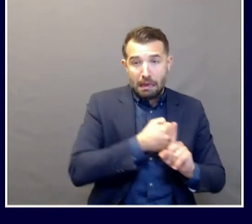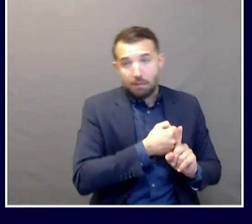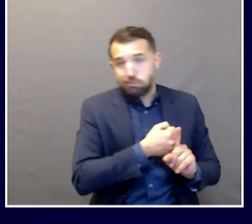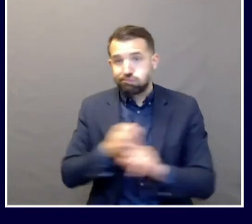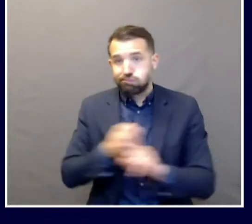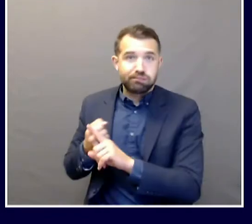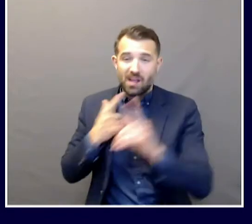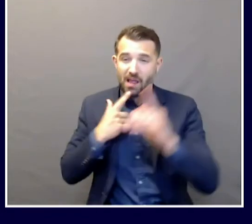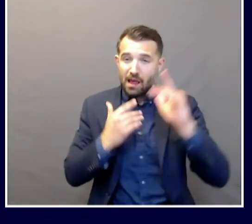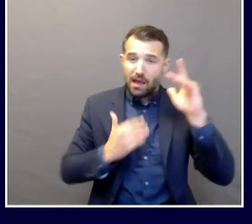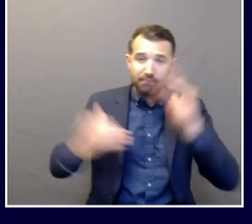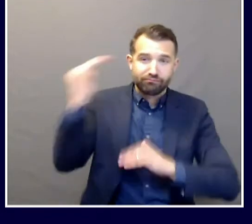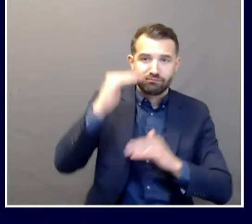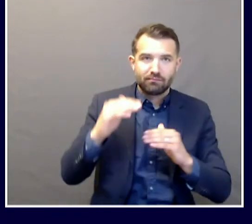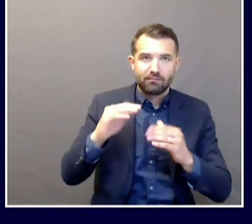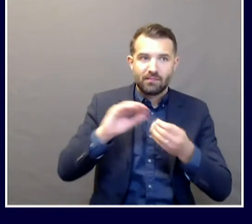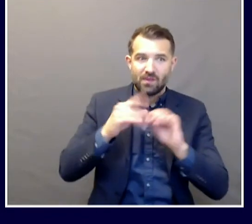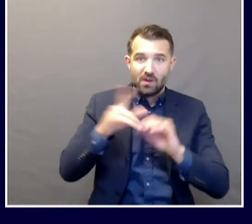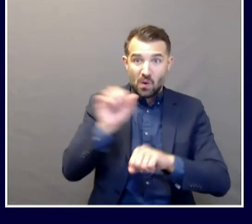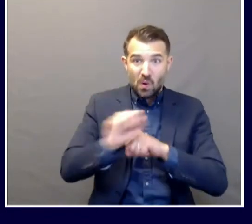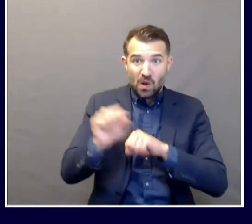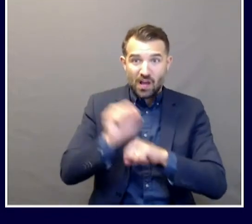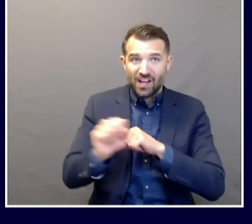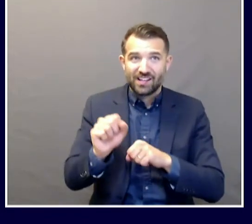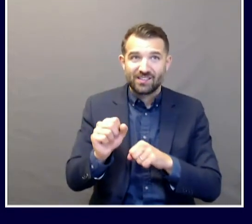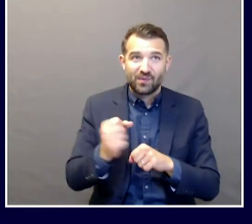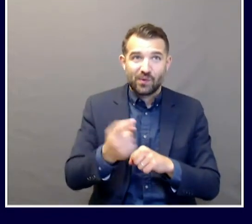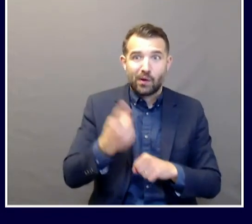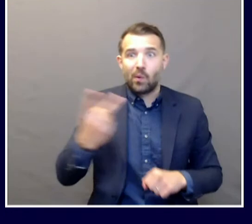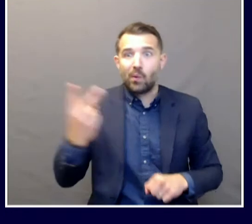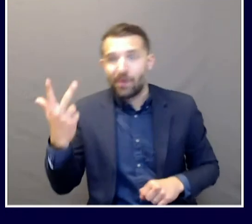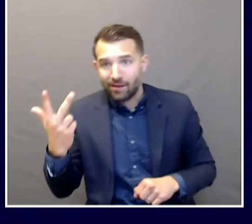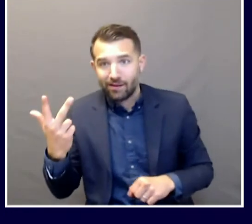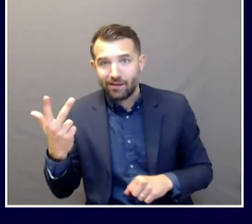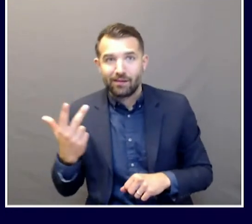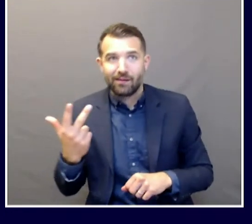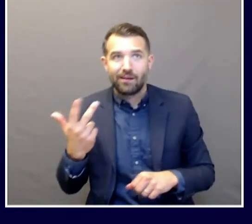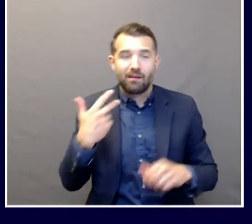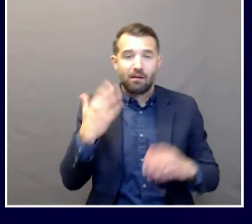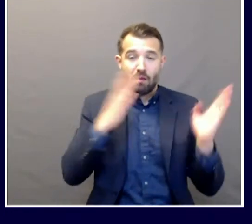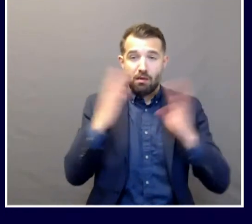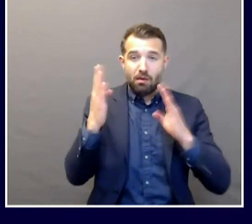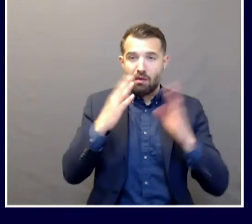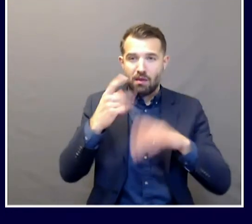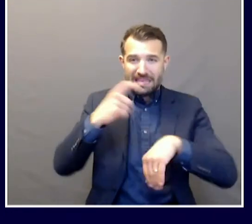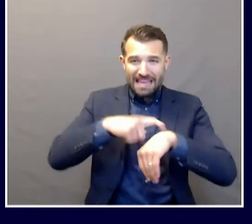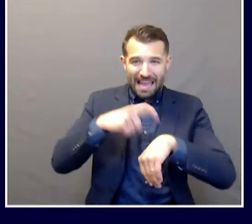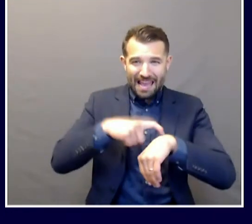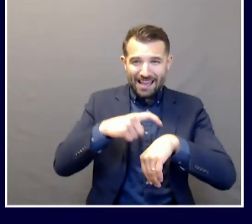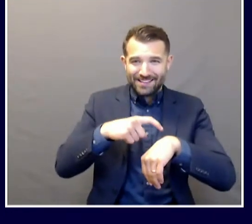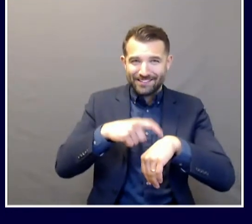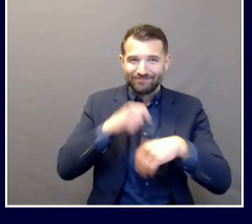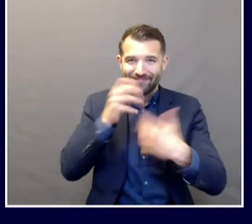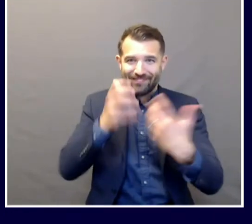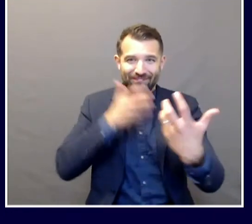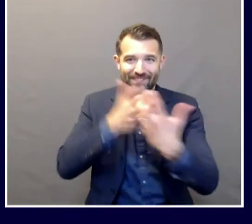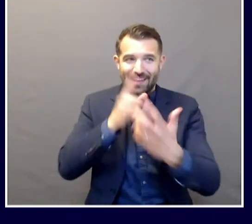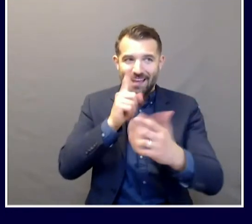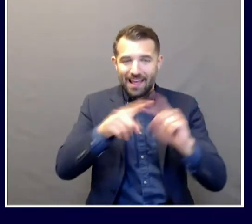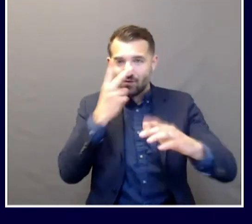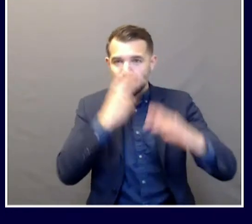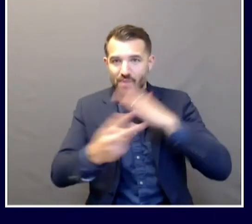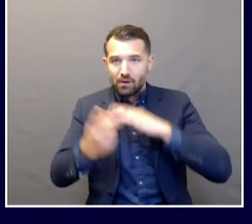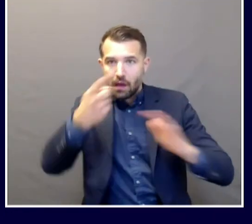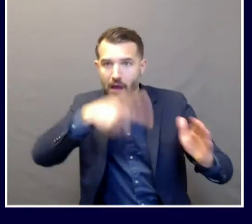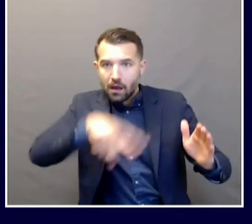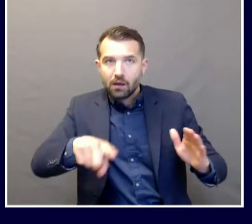may not be able to know where you're going to be or where you could be at 1:45 p.m. next Thursday. You just don't have that